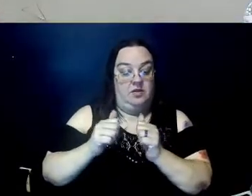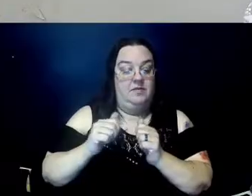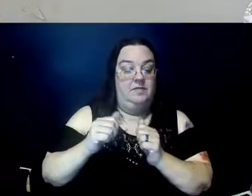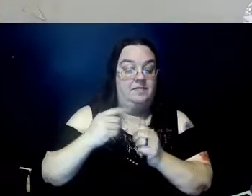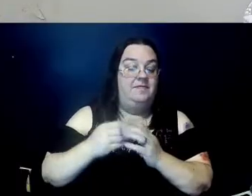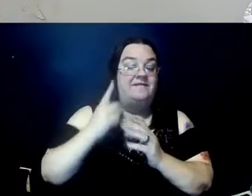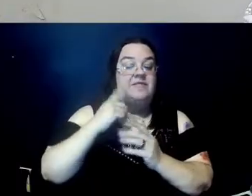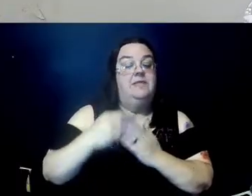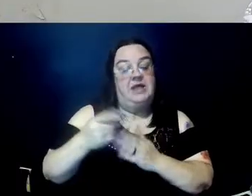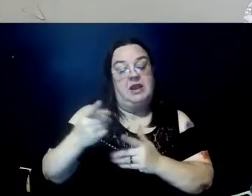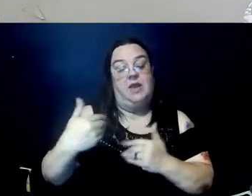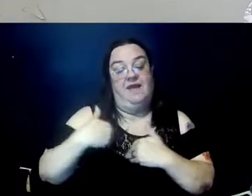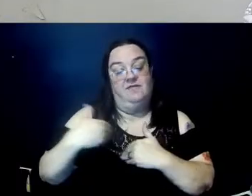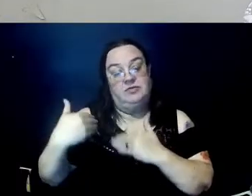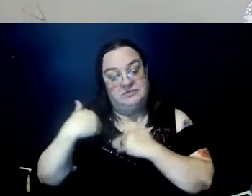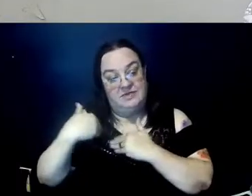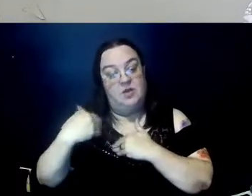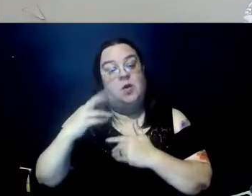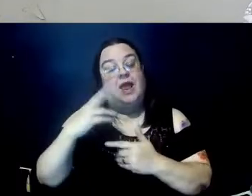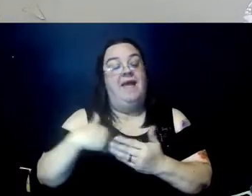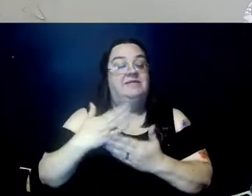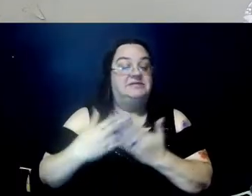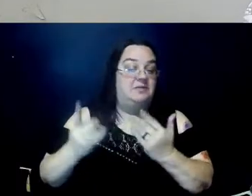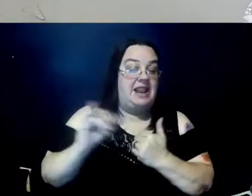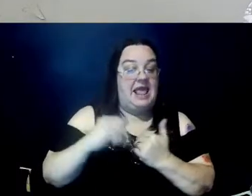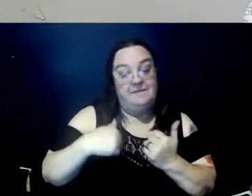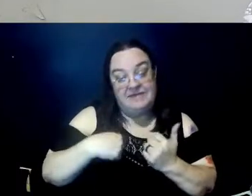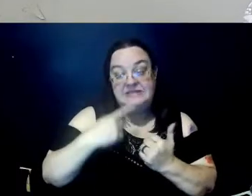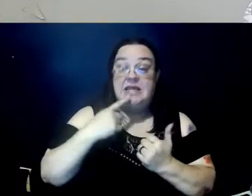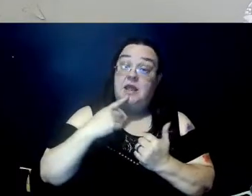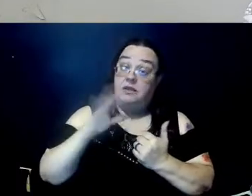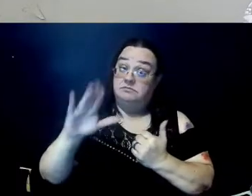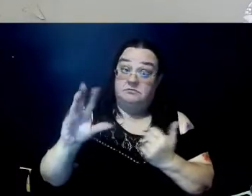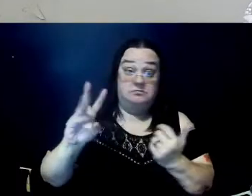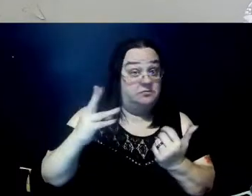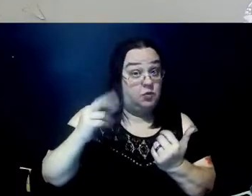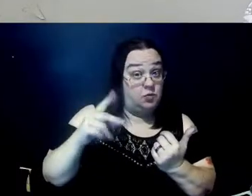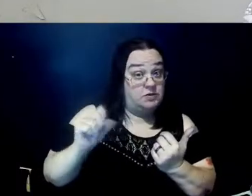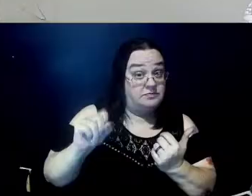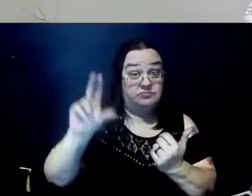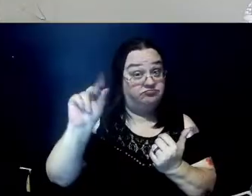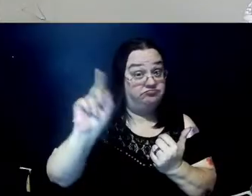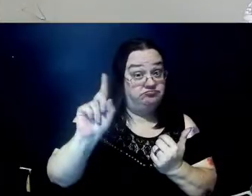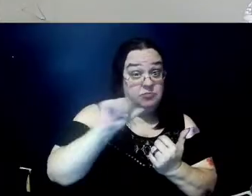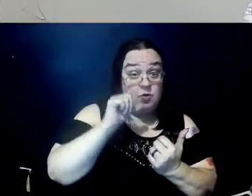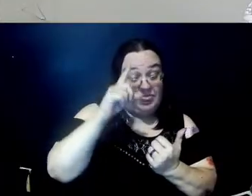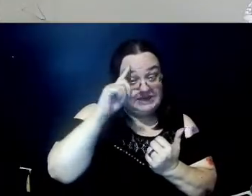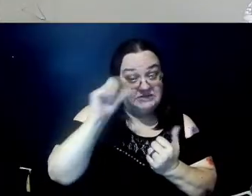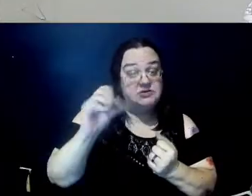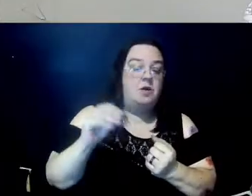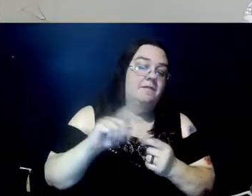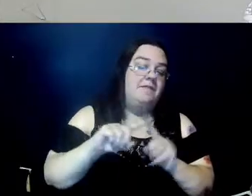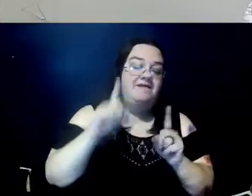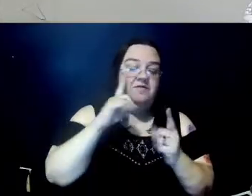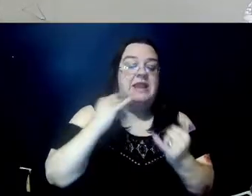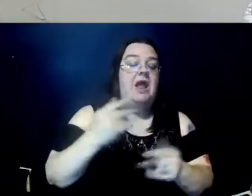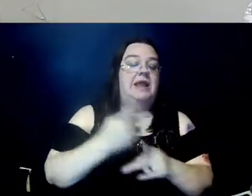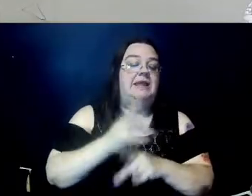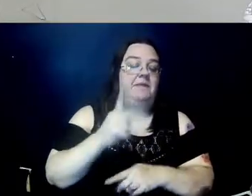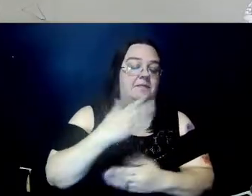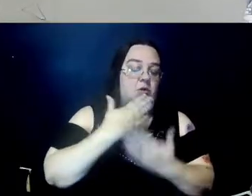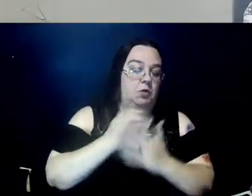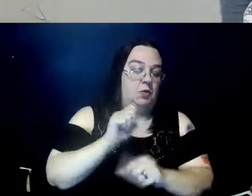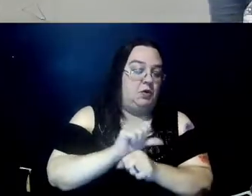responsibilities. Or you'll have someone like me saying, whoops, I don't think so. But for now, keep up the good work. Thank